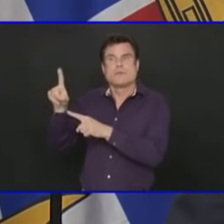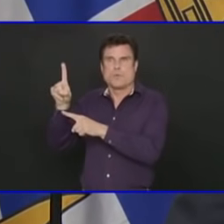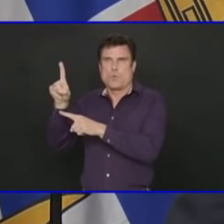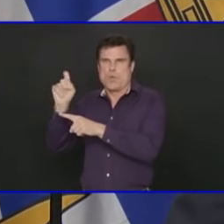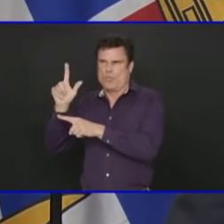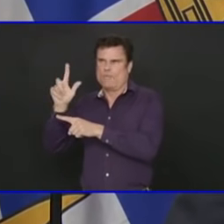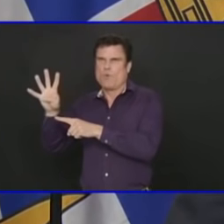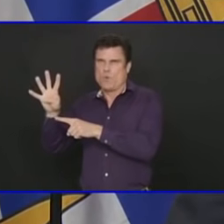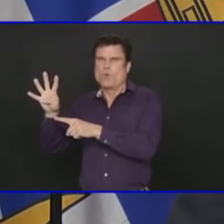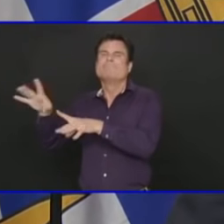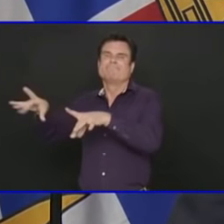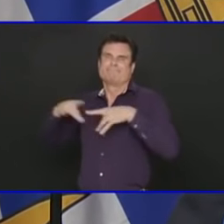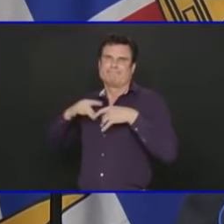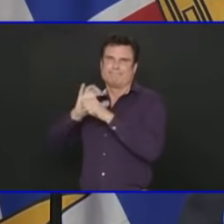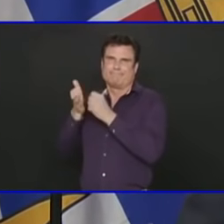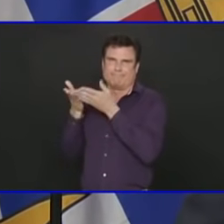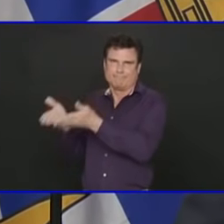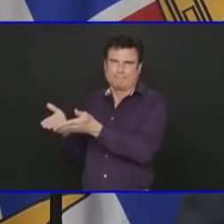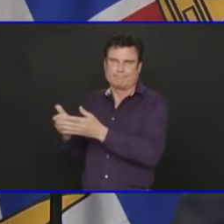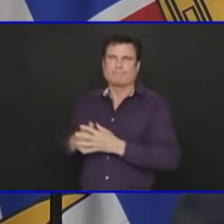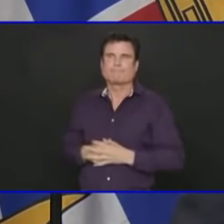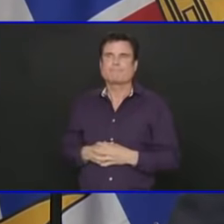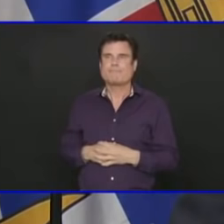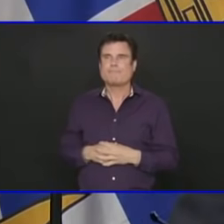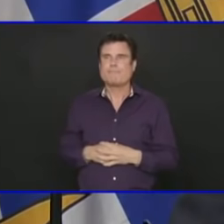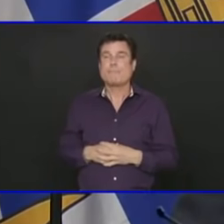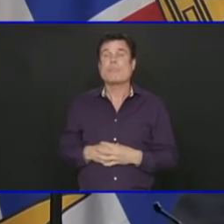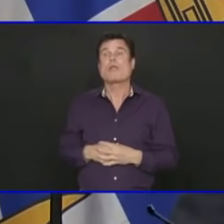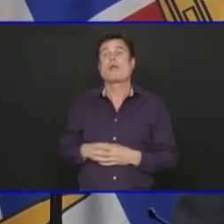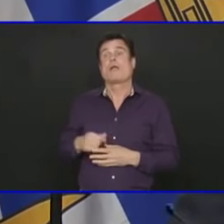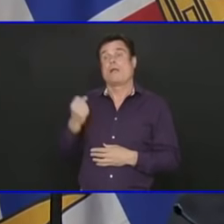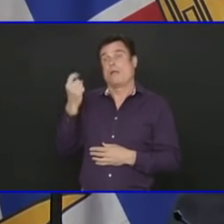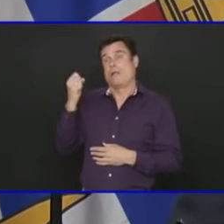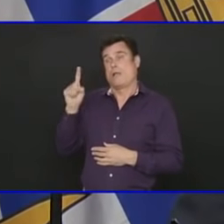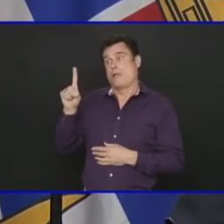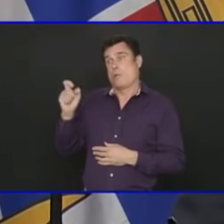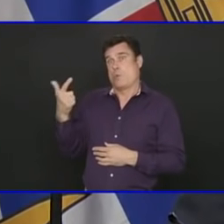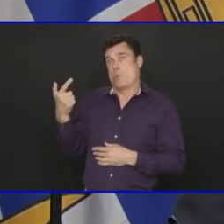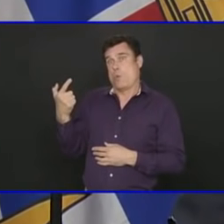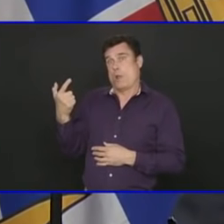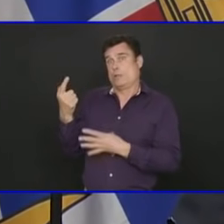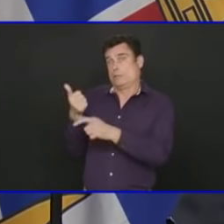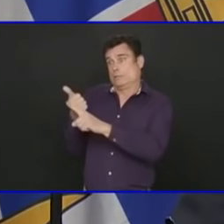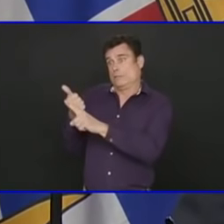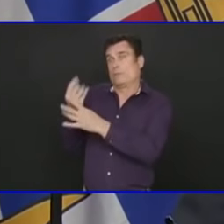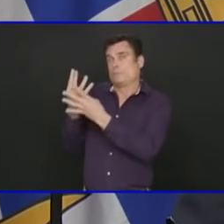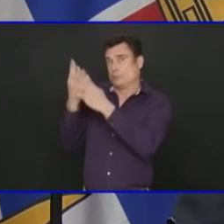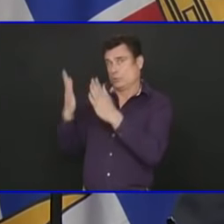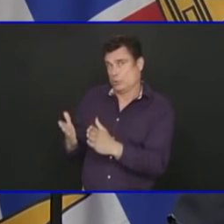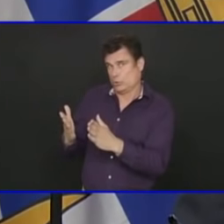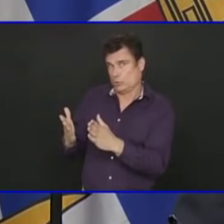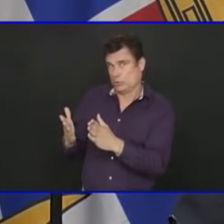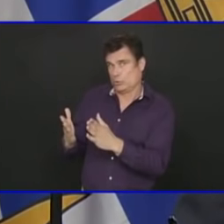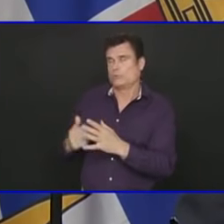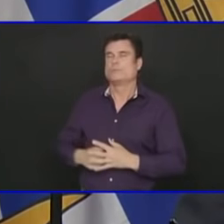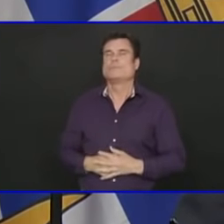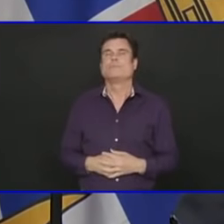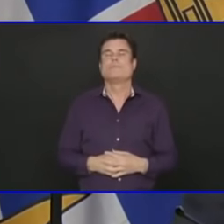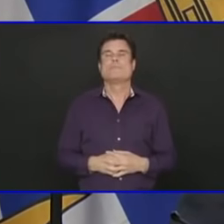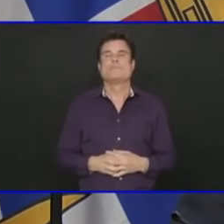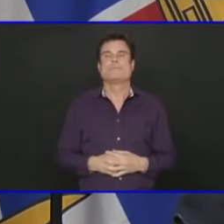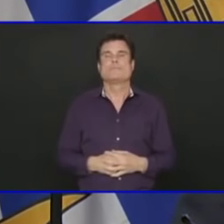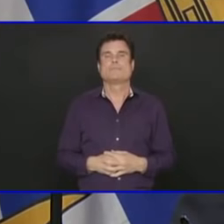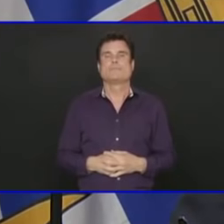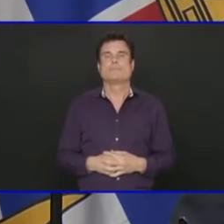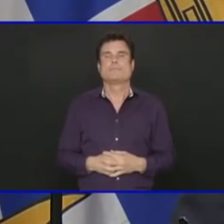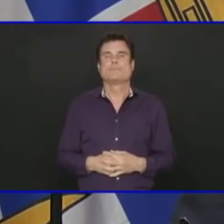affected. We also, as I mentioned on Saturday, have continued to have people associated with the Curl